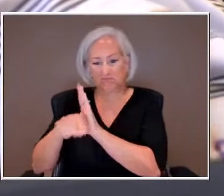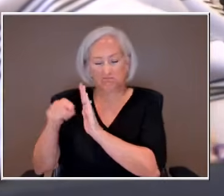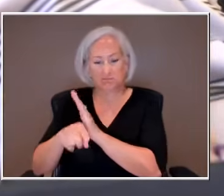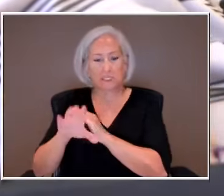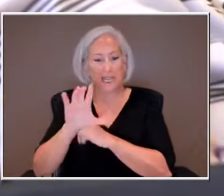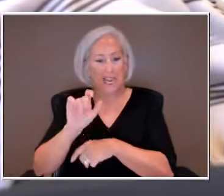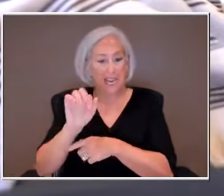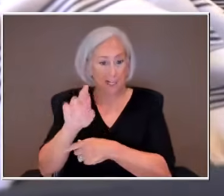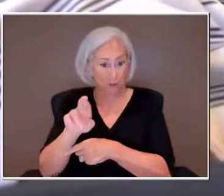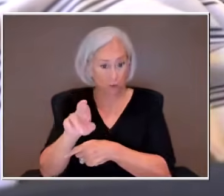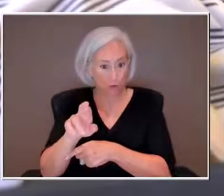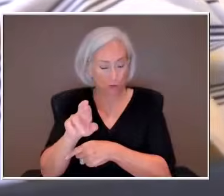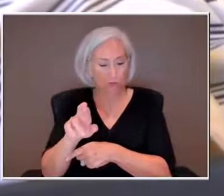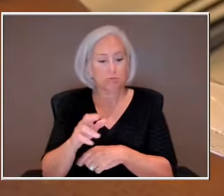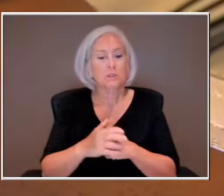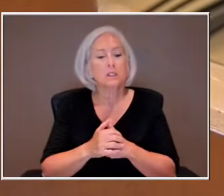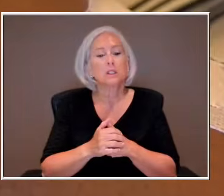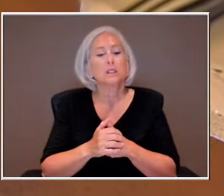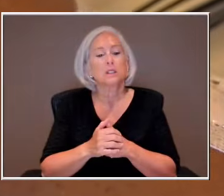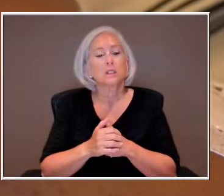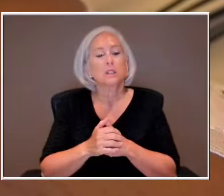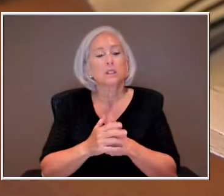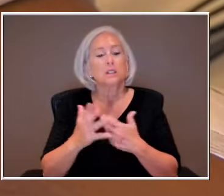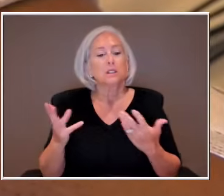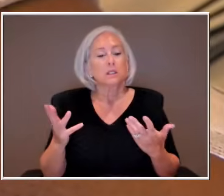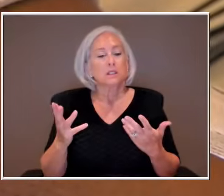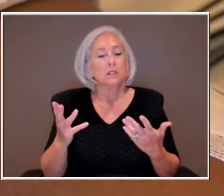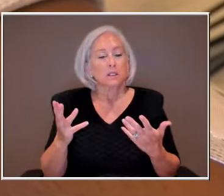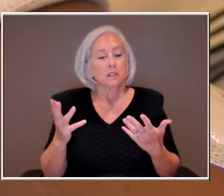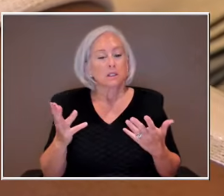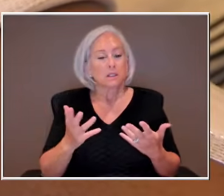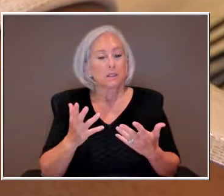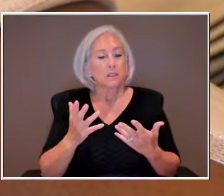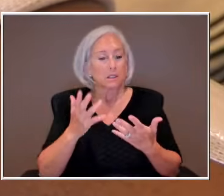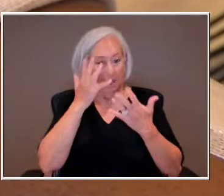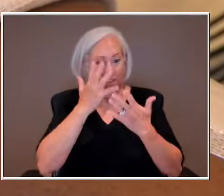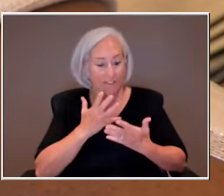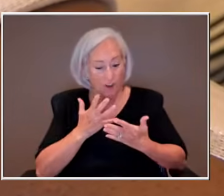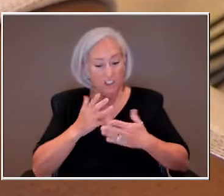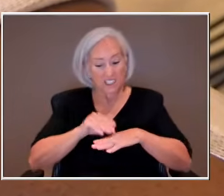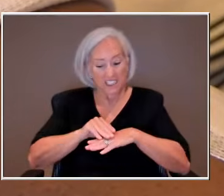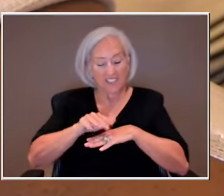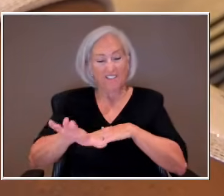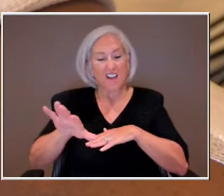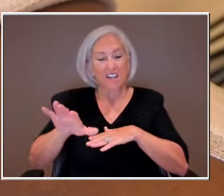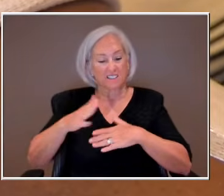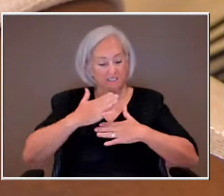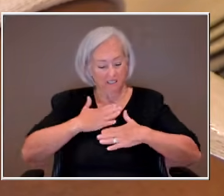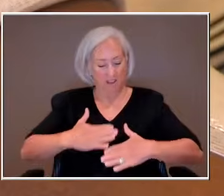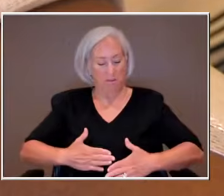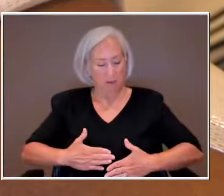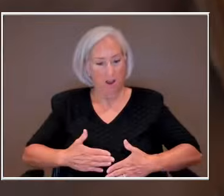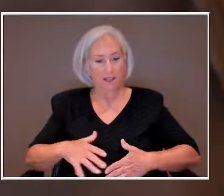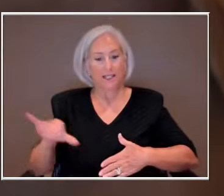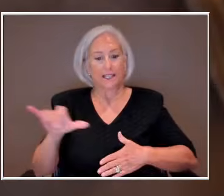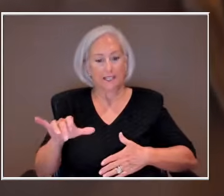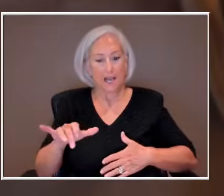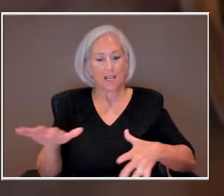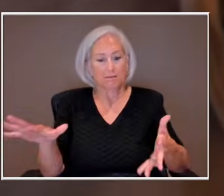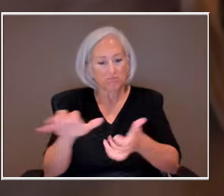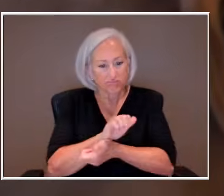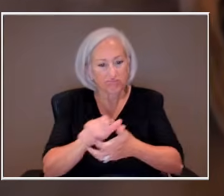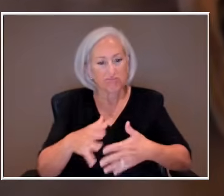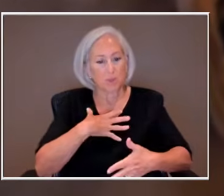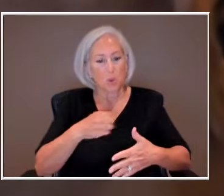it can kill the cancer, but unfortunately it causes collateral damages. Collateral damages could be like destroying the white blood cells, the blood, the